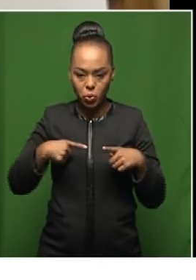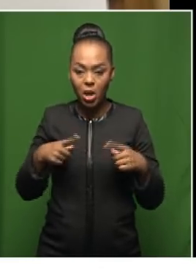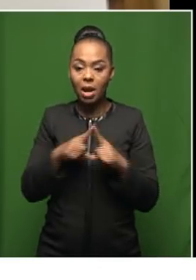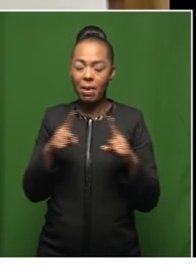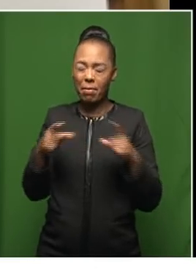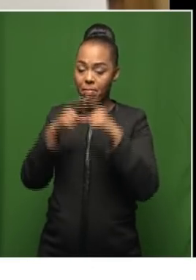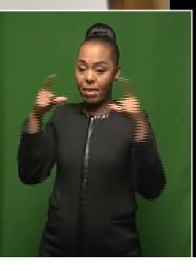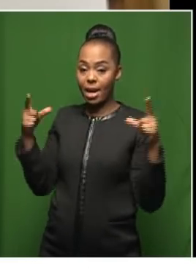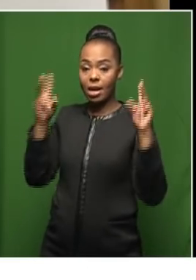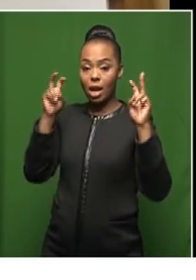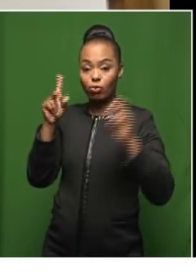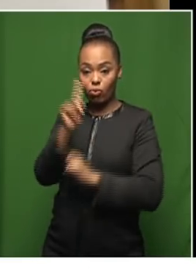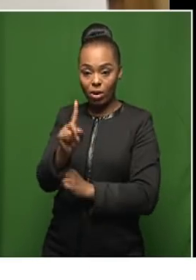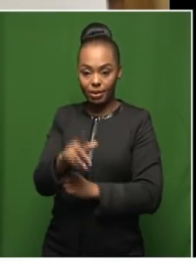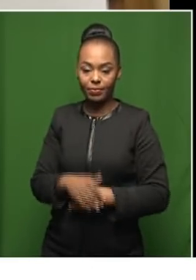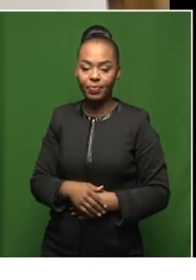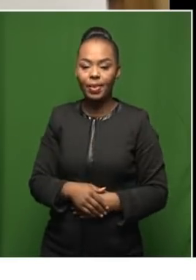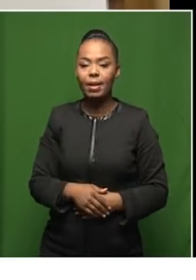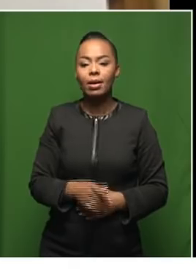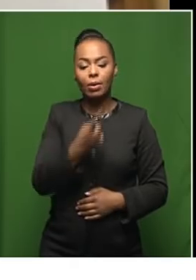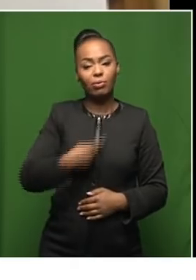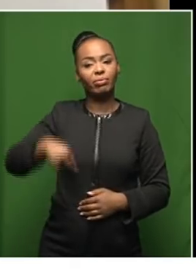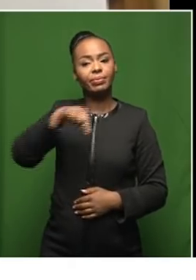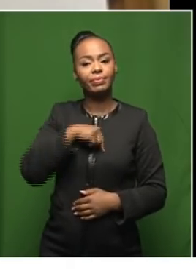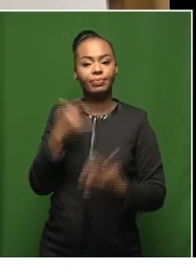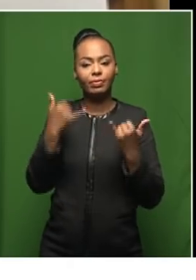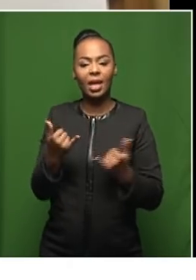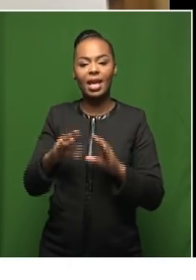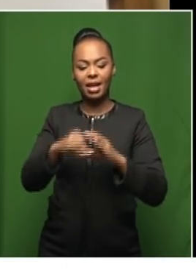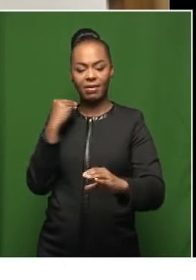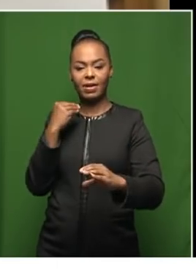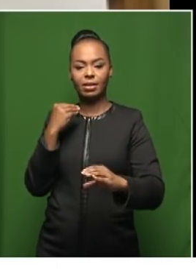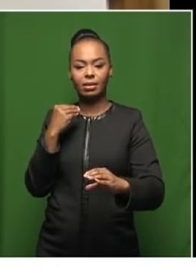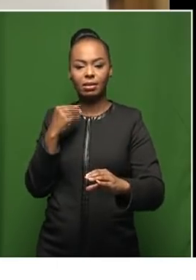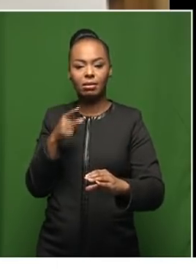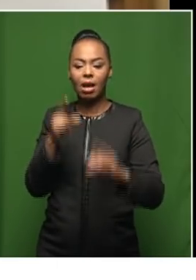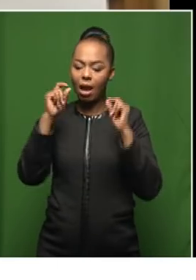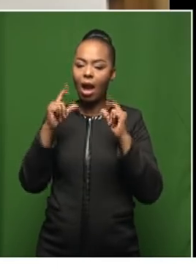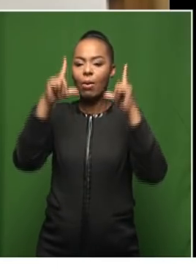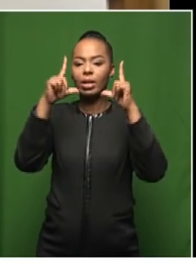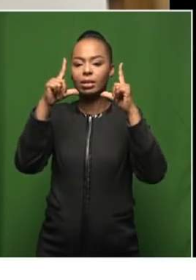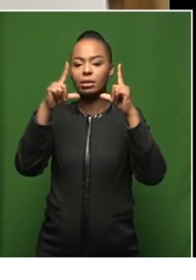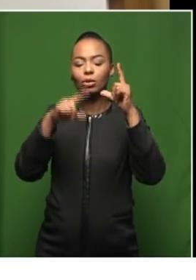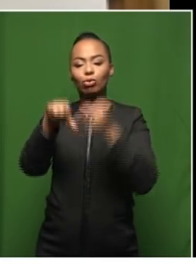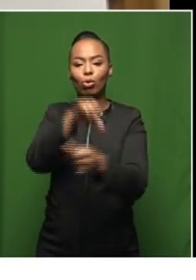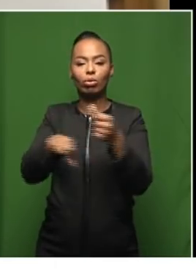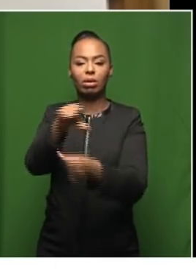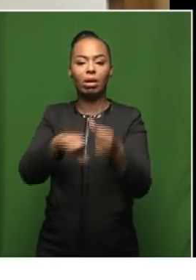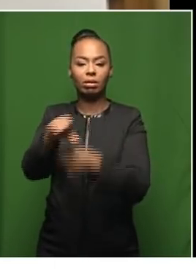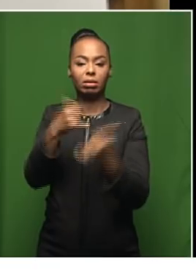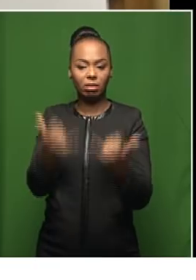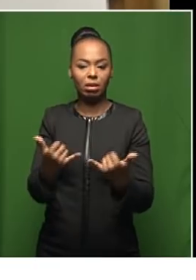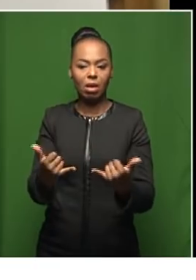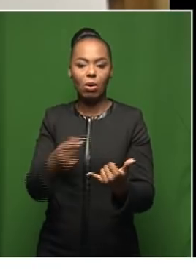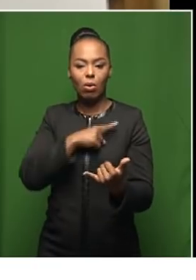issue really is how can we invest in so much of awareness of society that we are able